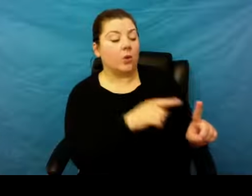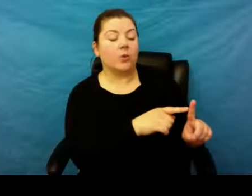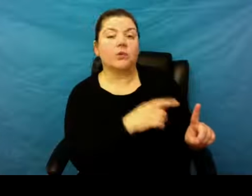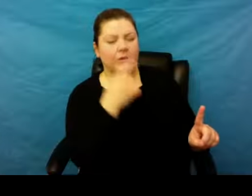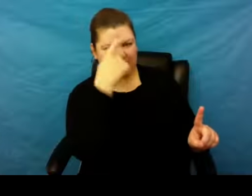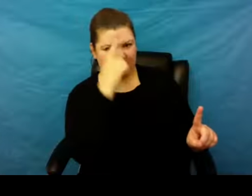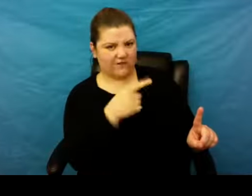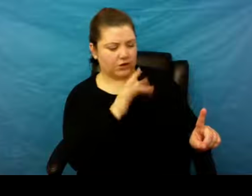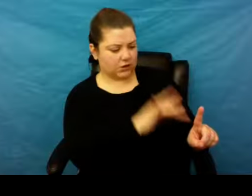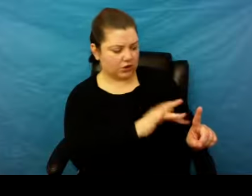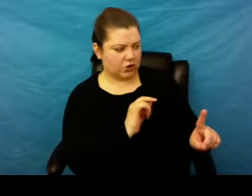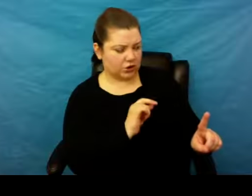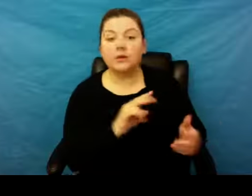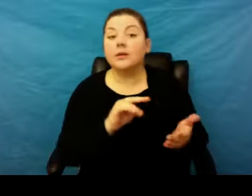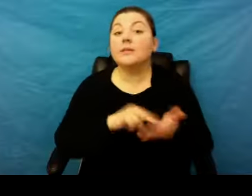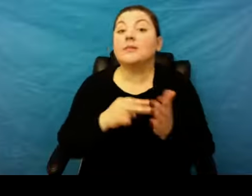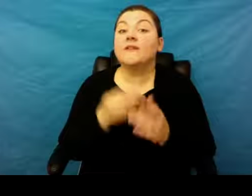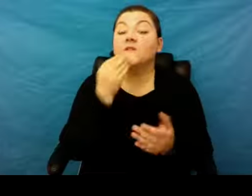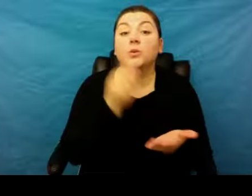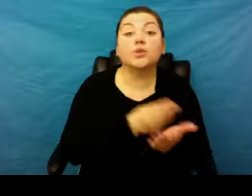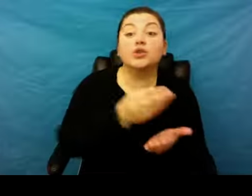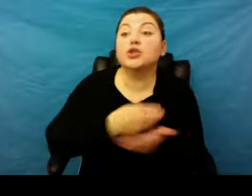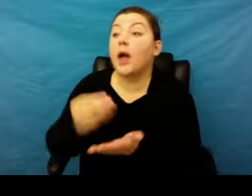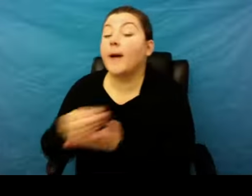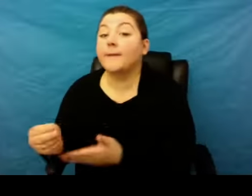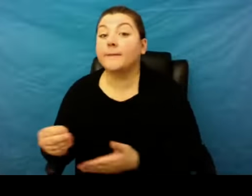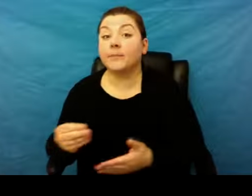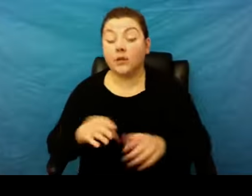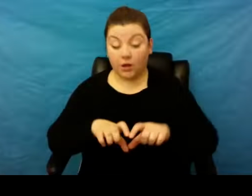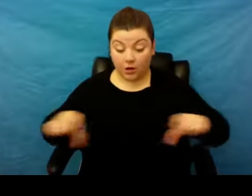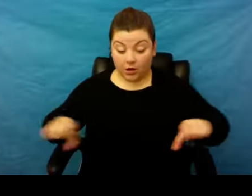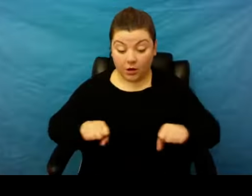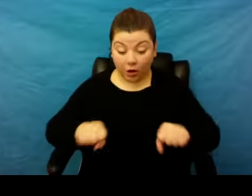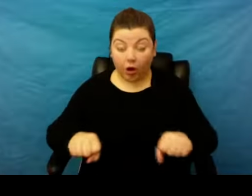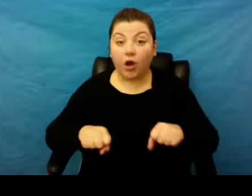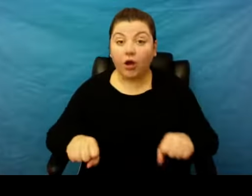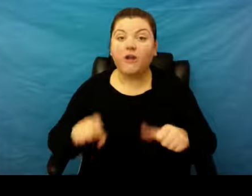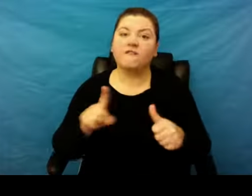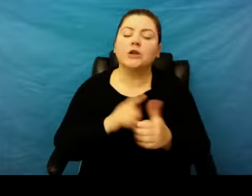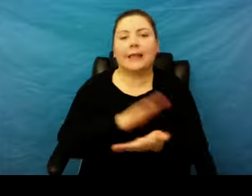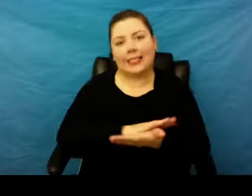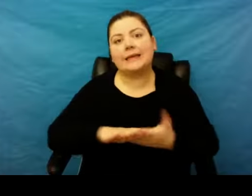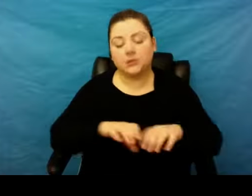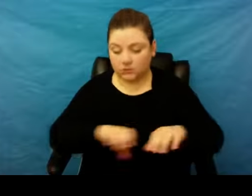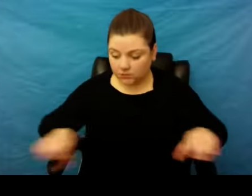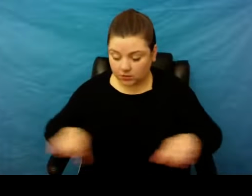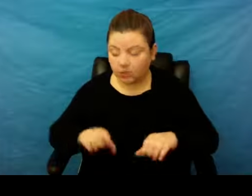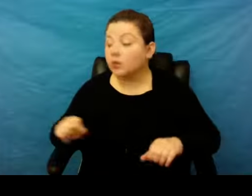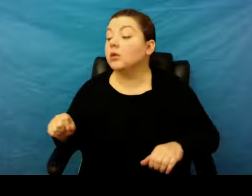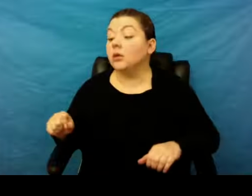grocery store, if you're going to touch the cart, just clean the handle. If you go into the